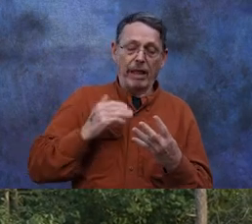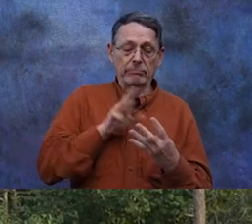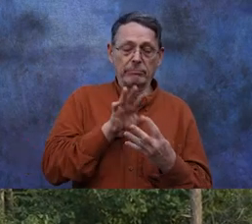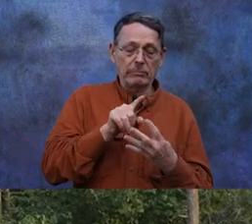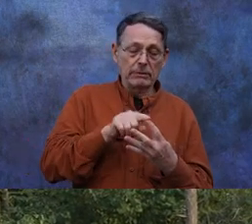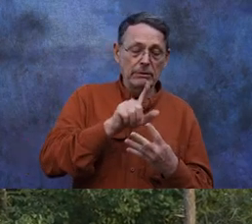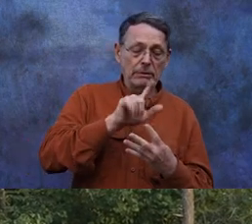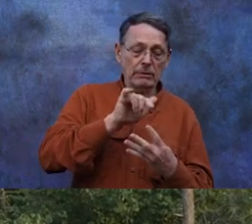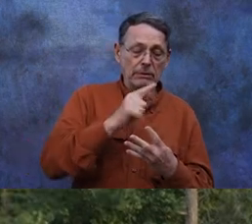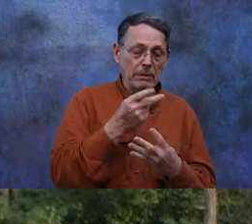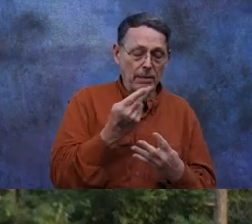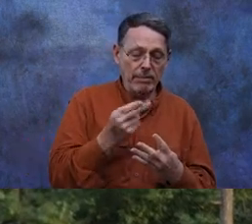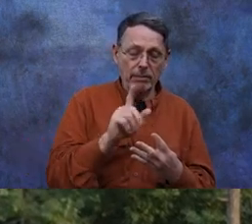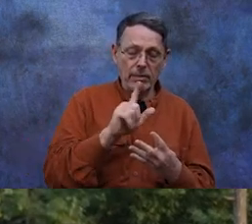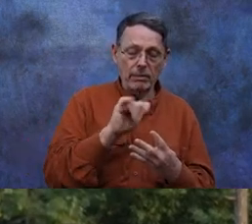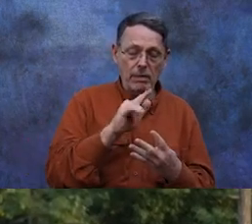the Morrigan,